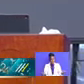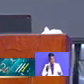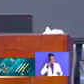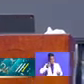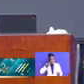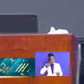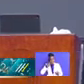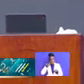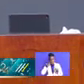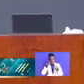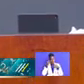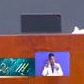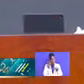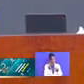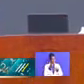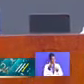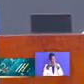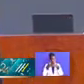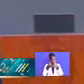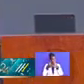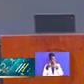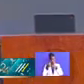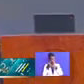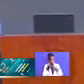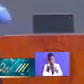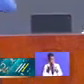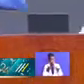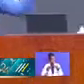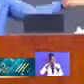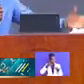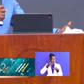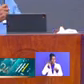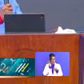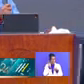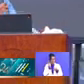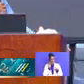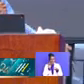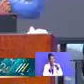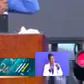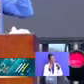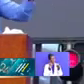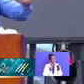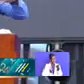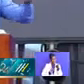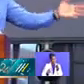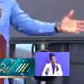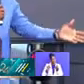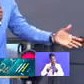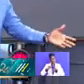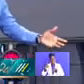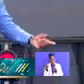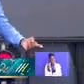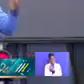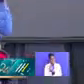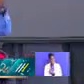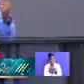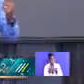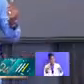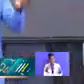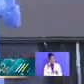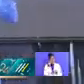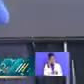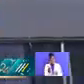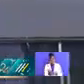addicted to pornography addicted to drug addicted to this addicted to that addicted to all kinds of evil